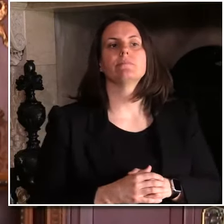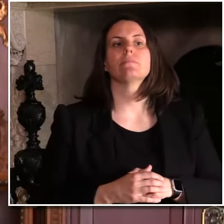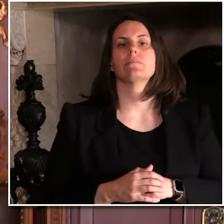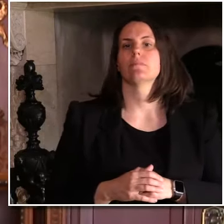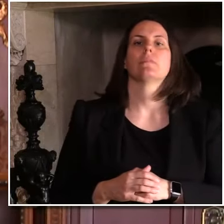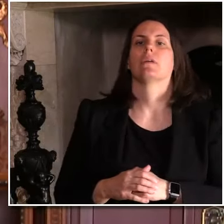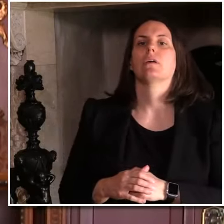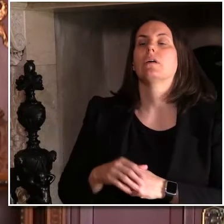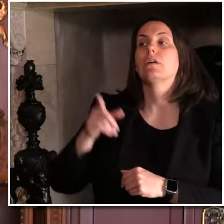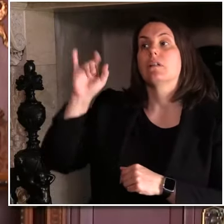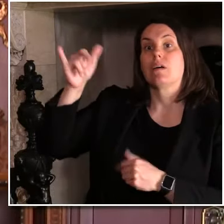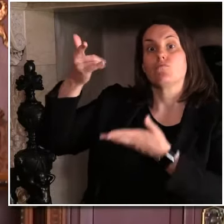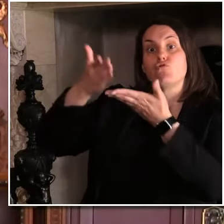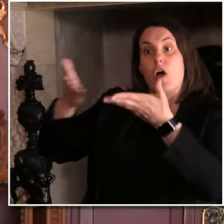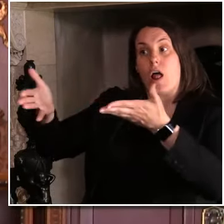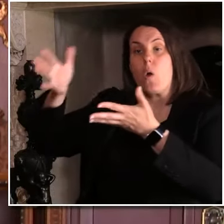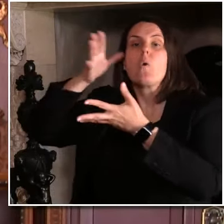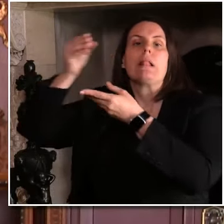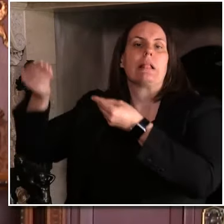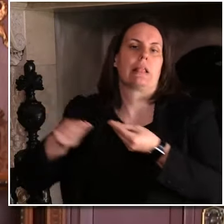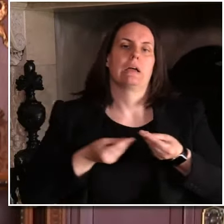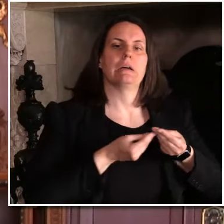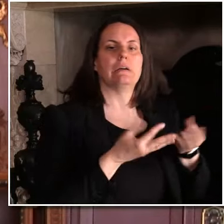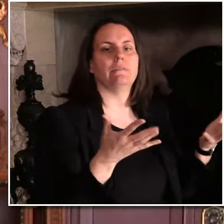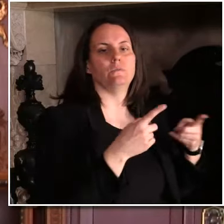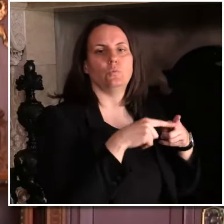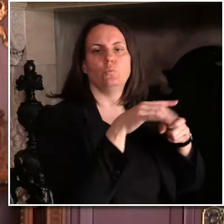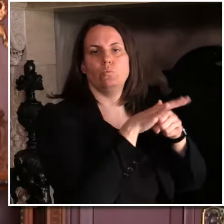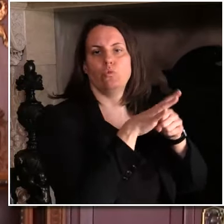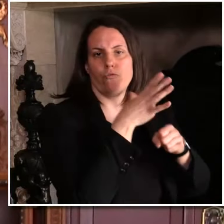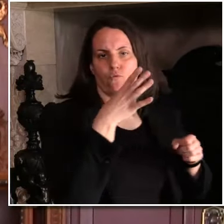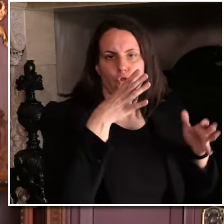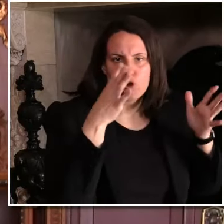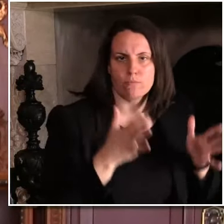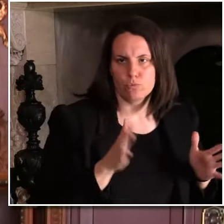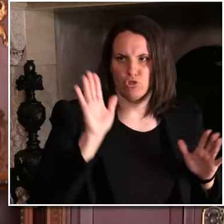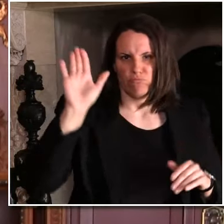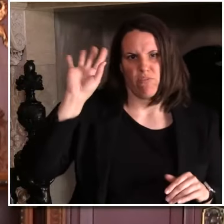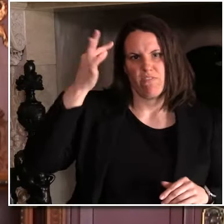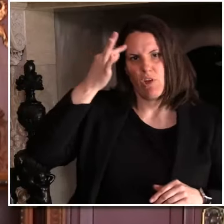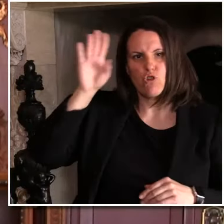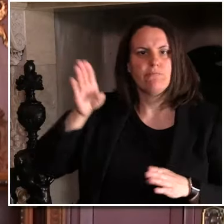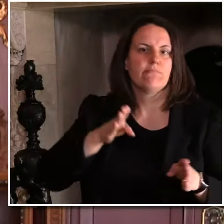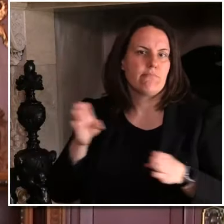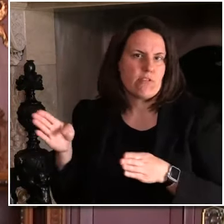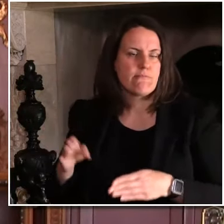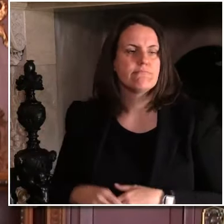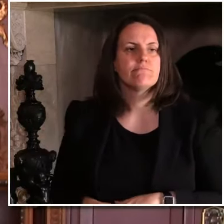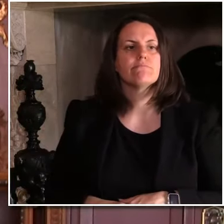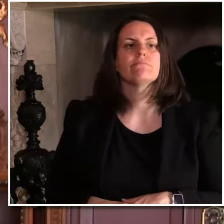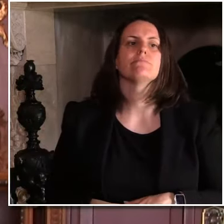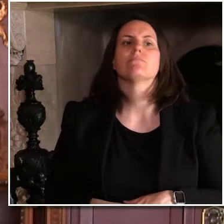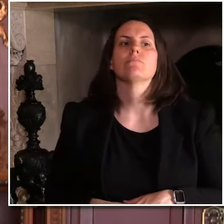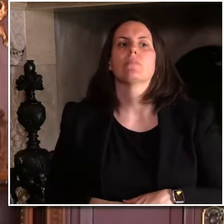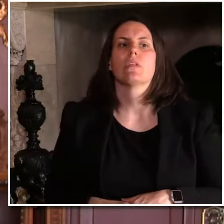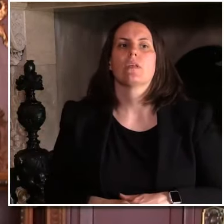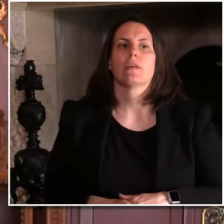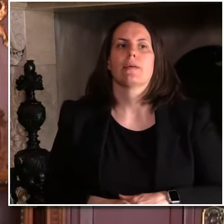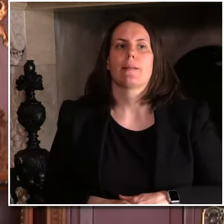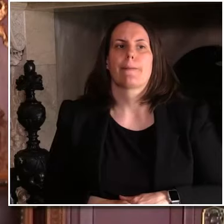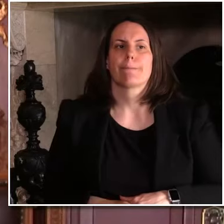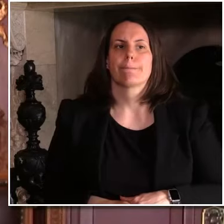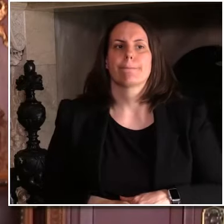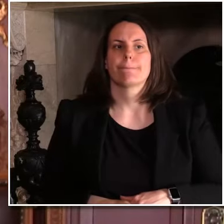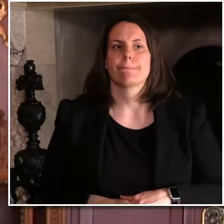But it's a start. Plus, they've also indicated money for the agriculture industry.